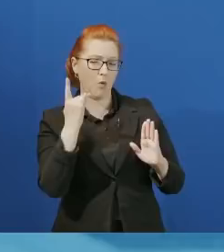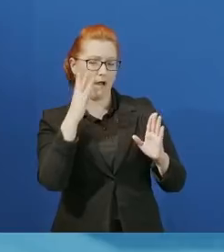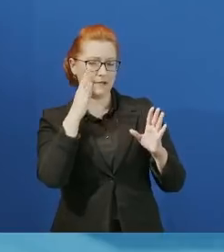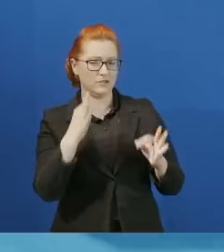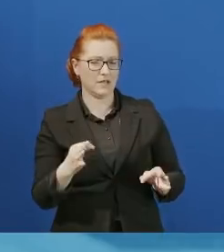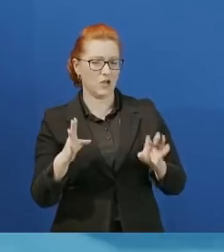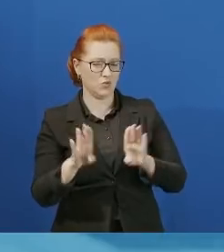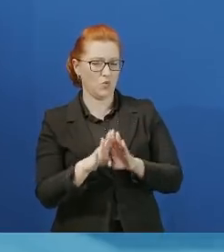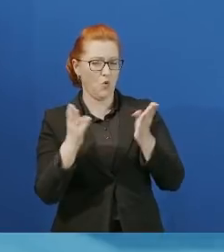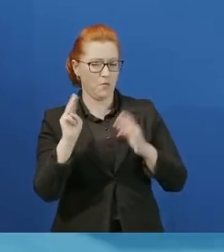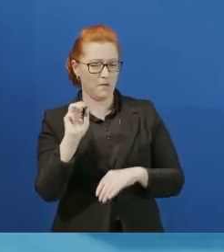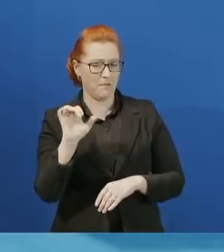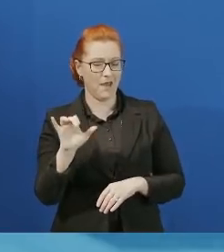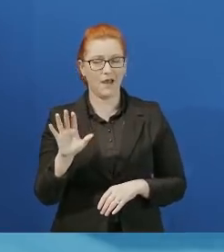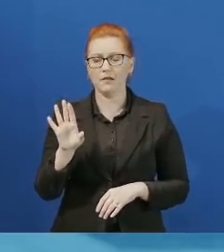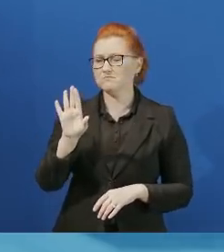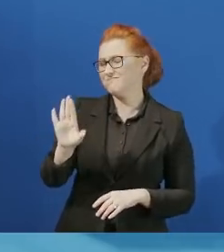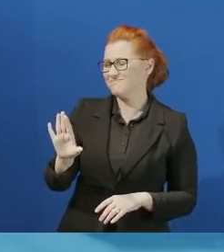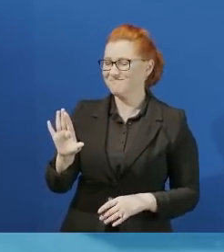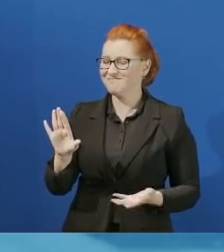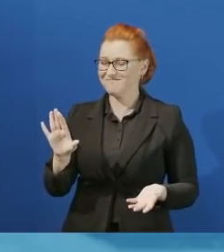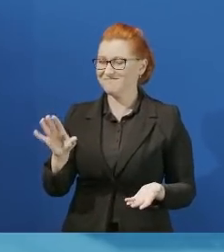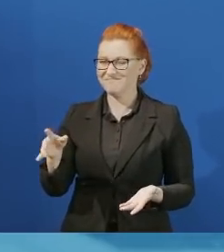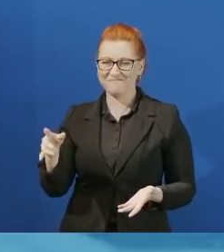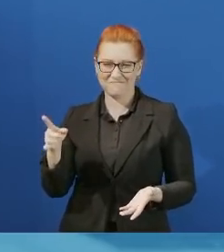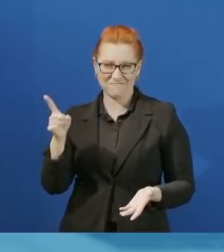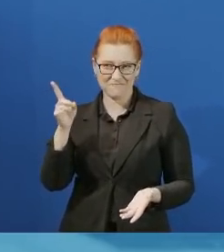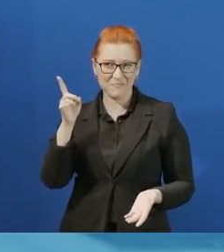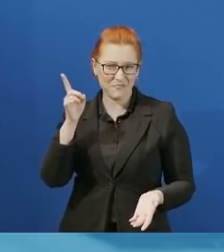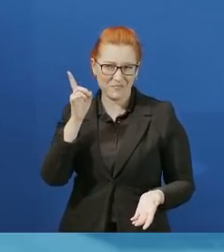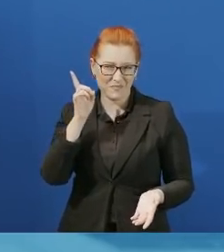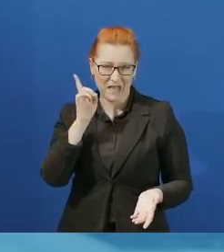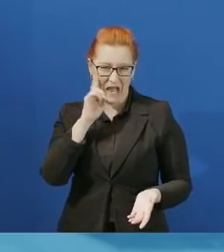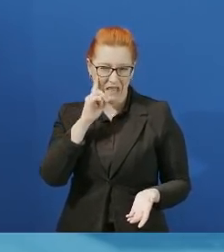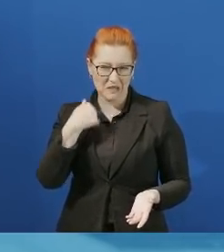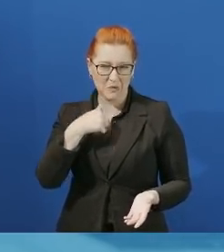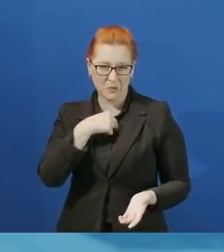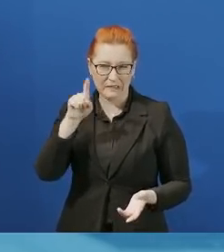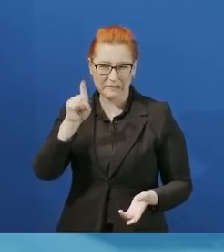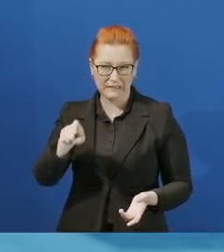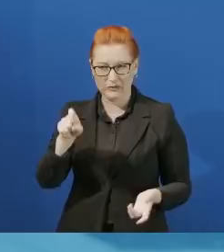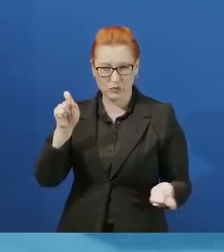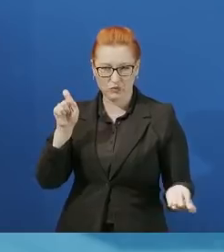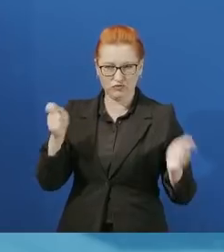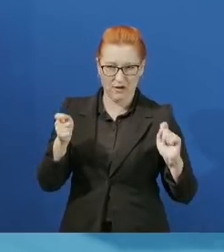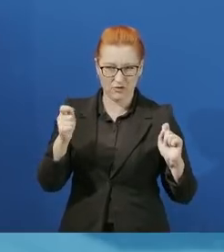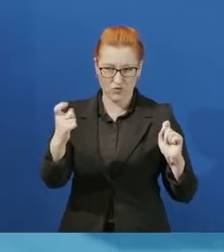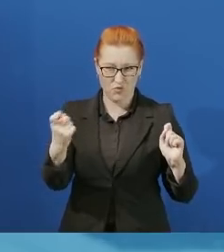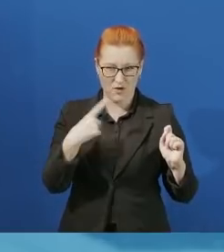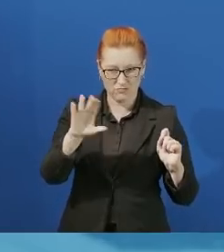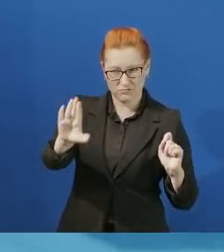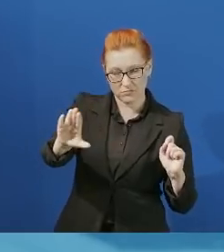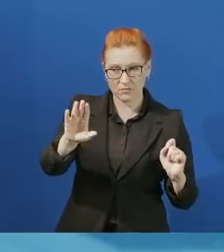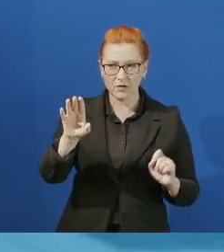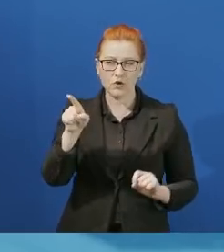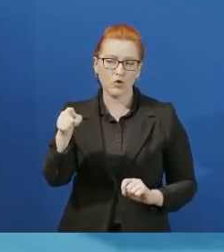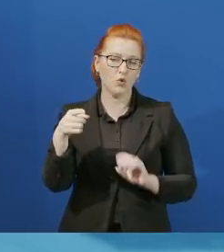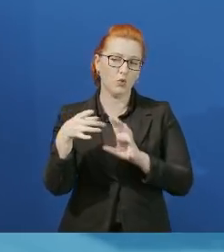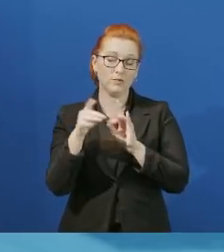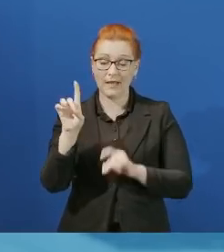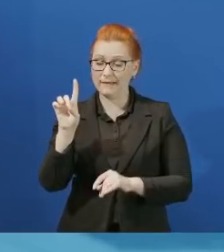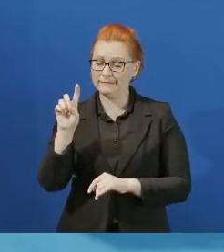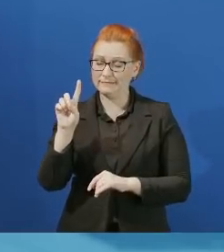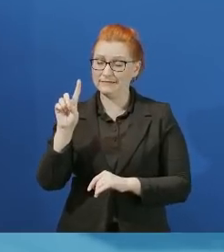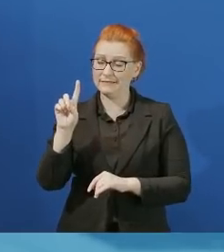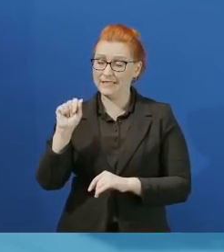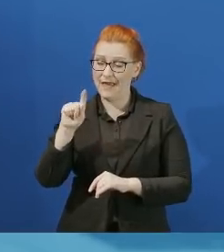question was posed. There's a lot of data. I took you through just a summary version of all the